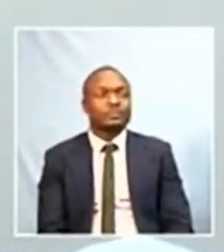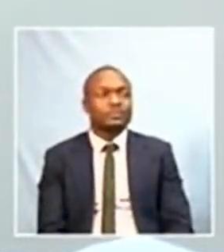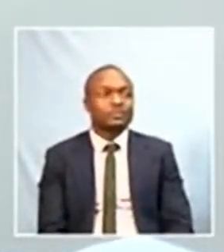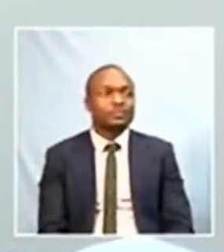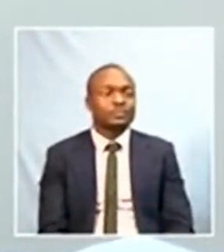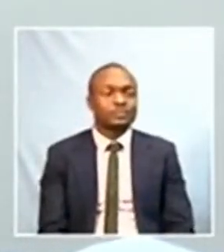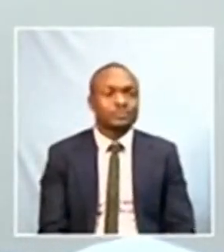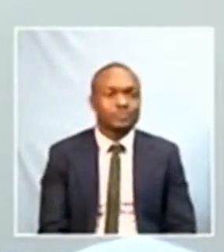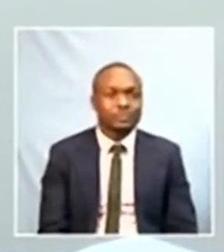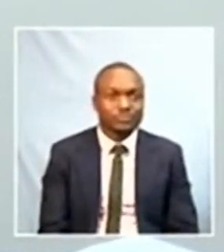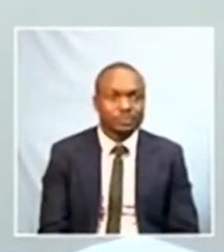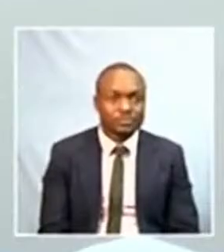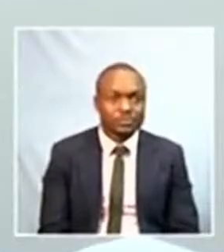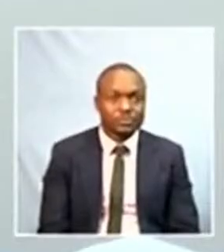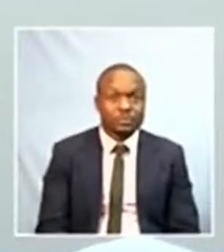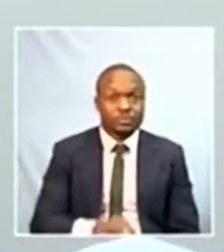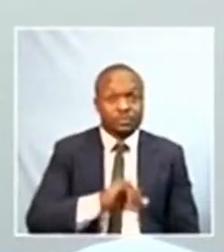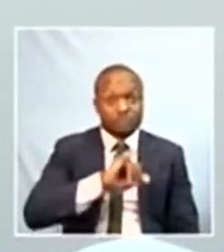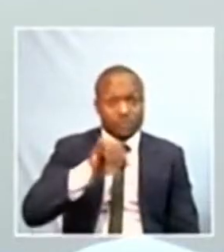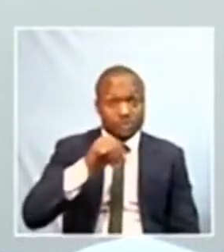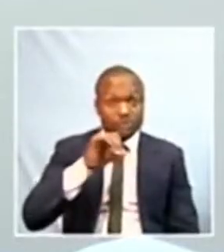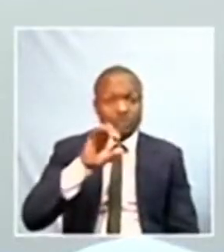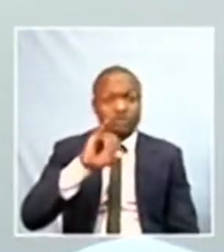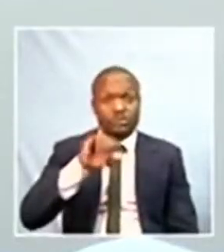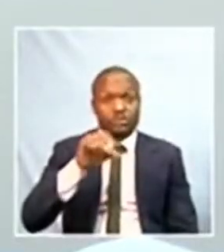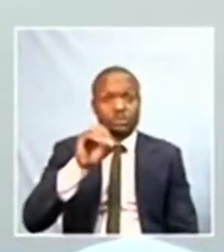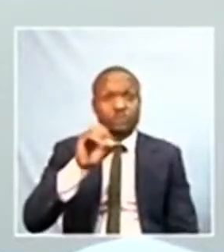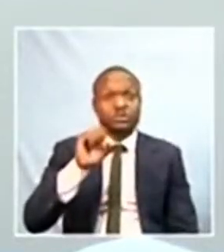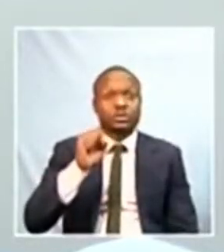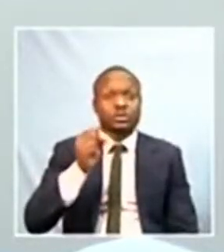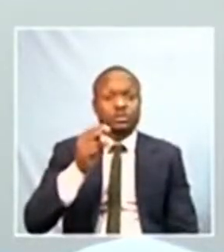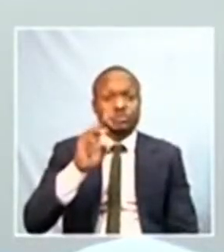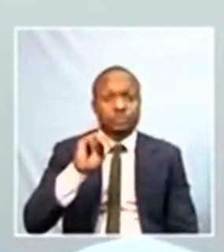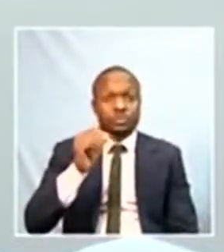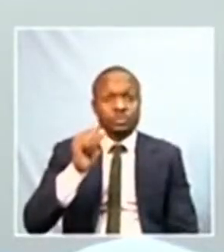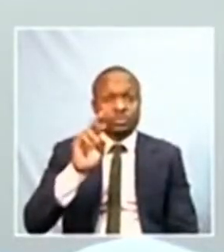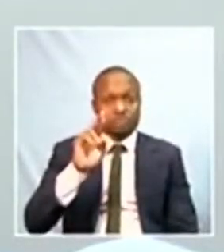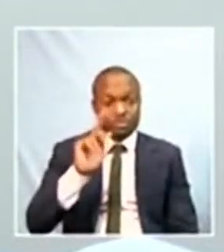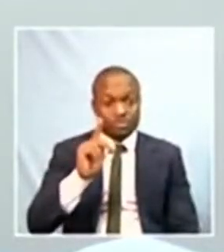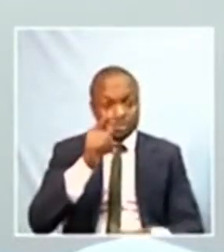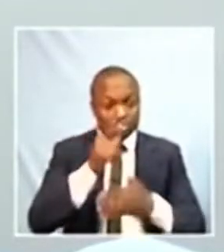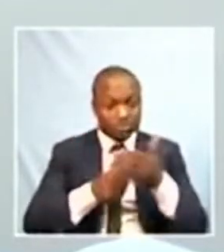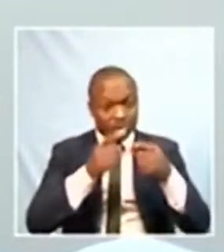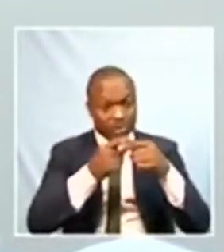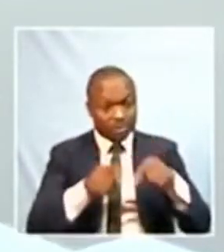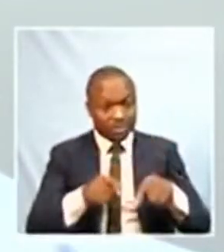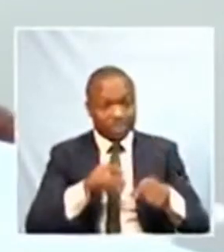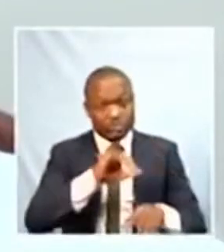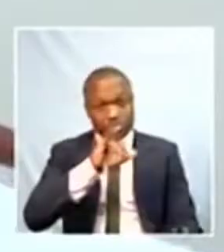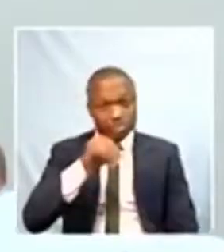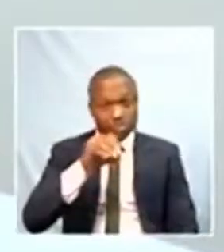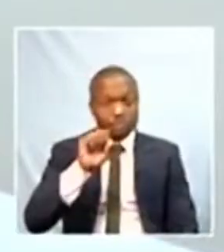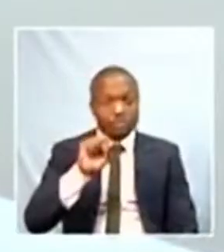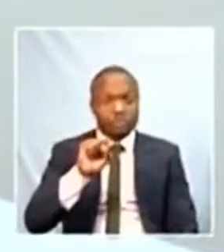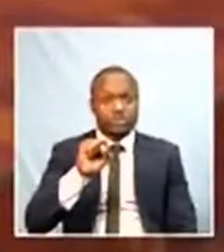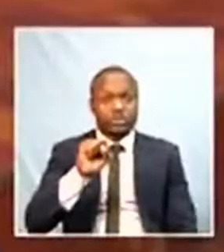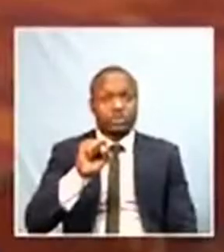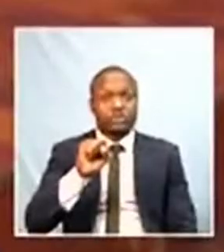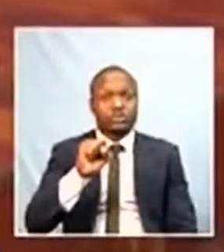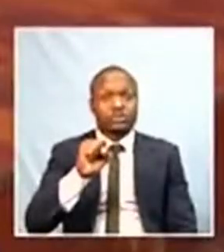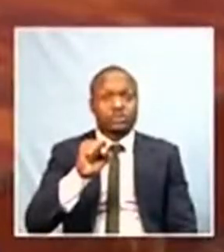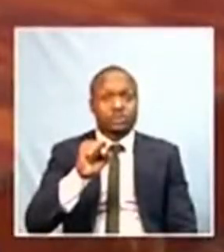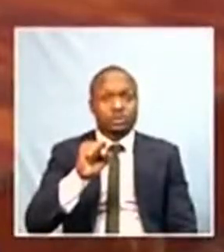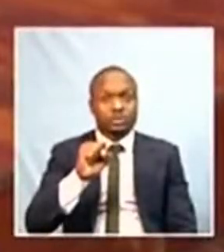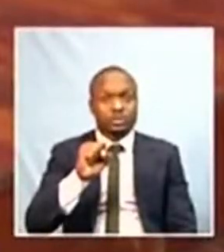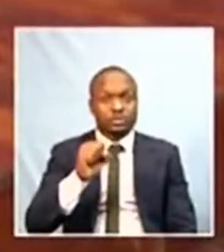to Josmark Enterprise Limited. Yes. So what happened to Josmark? Yes, it started very well,